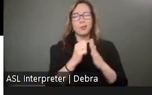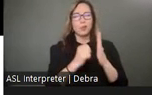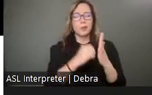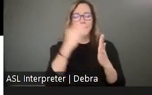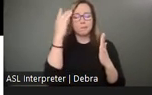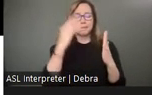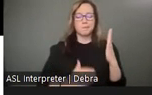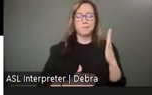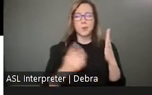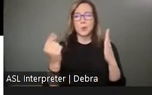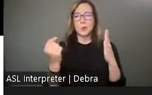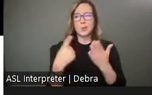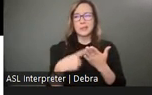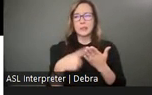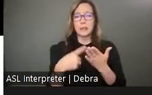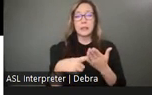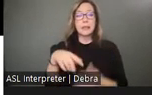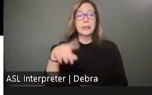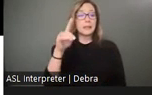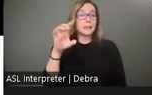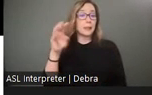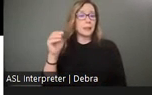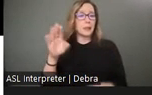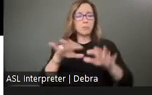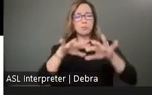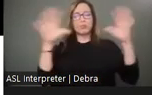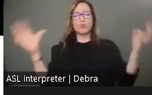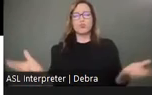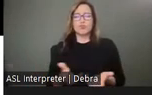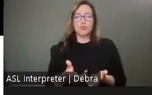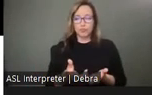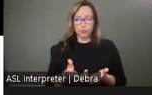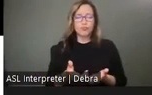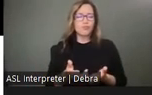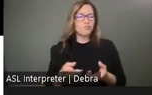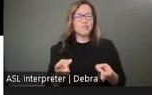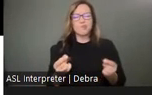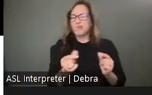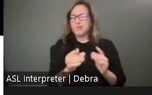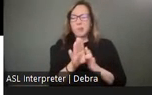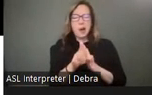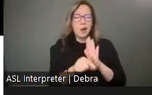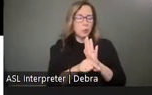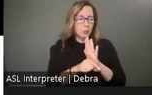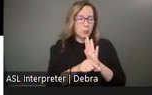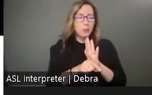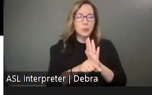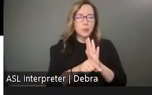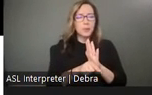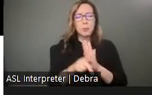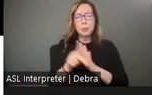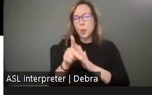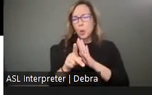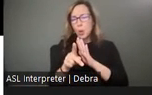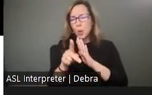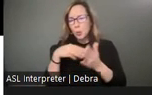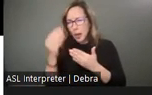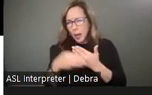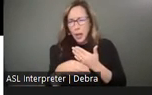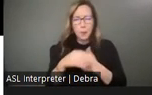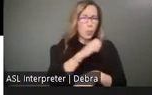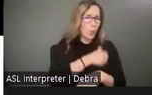We'll start with a DCM overview, just giving a quick background of the program and the authority. We'll then